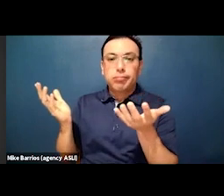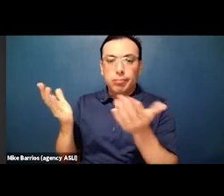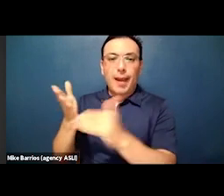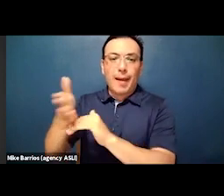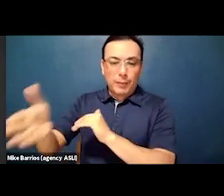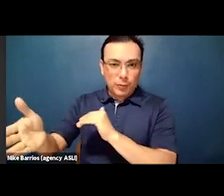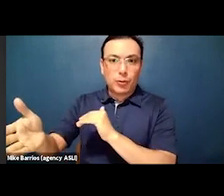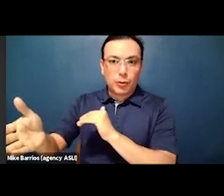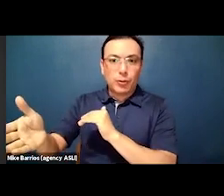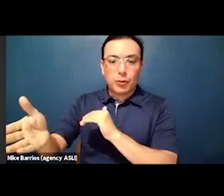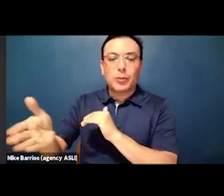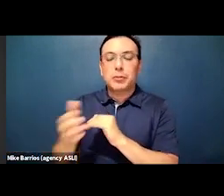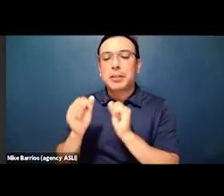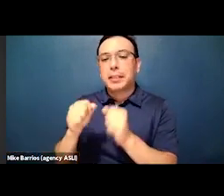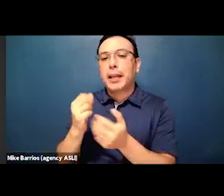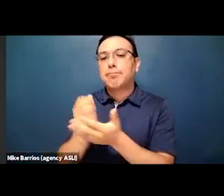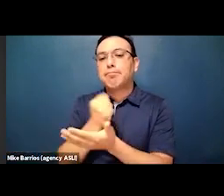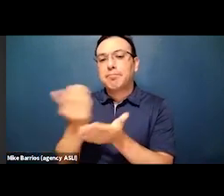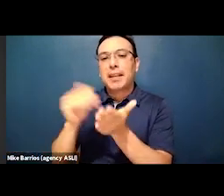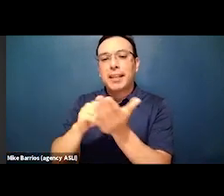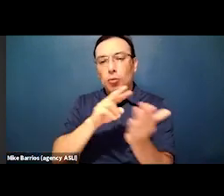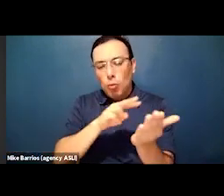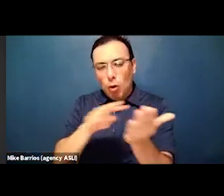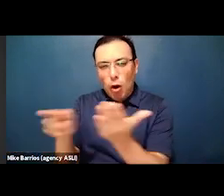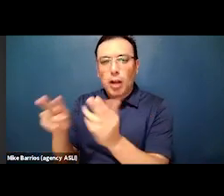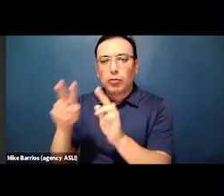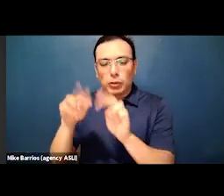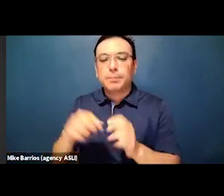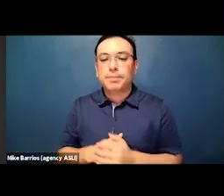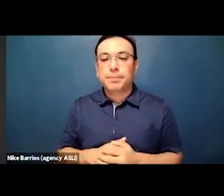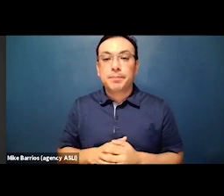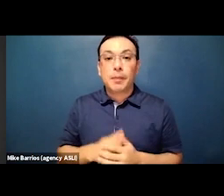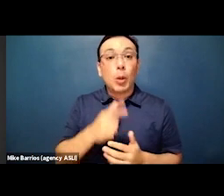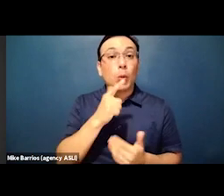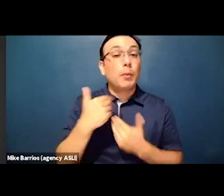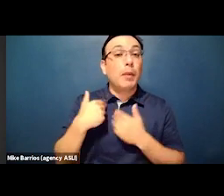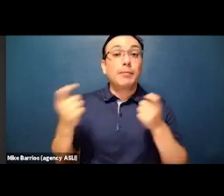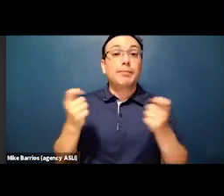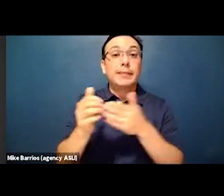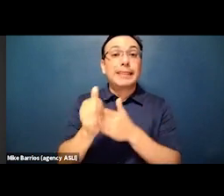shared afterwards as well. Crystal and I run that call now, so